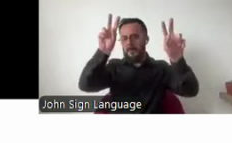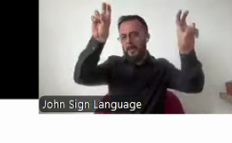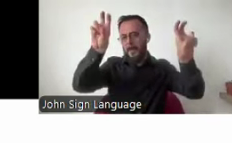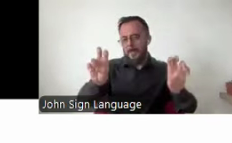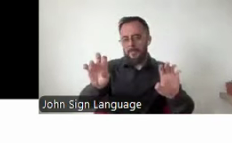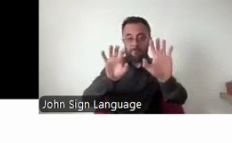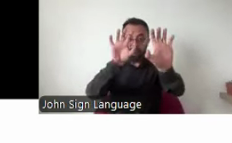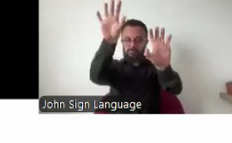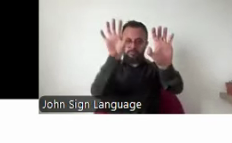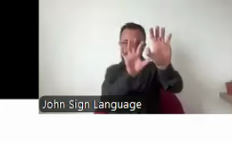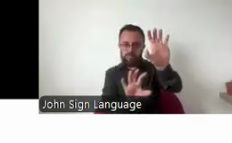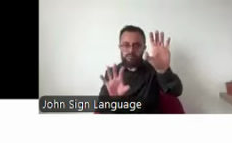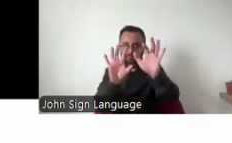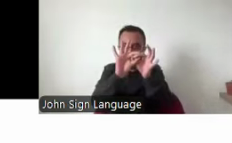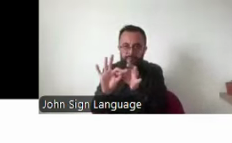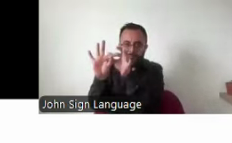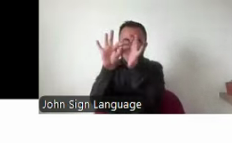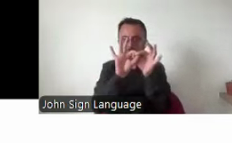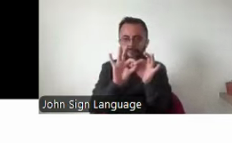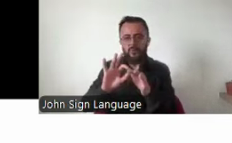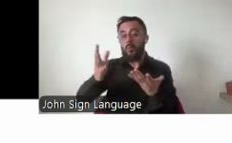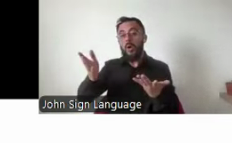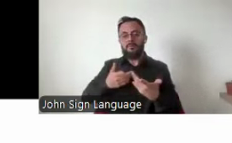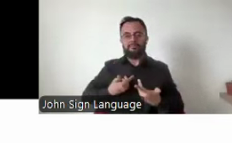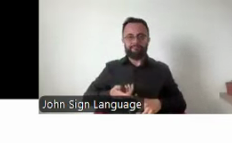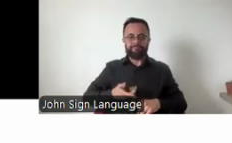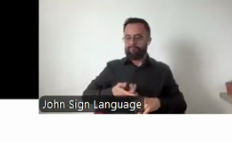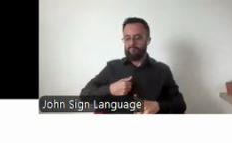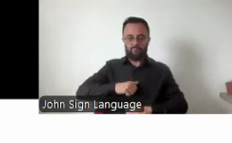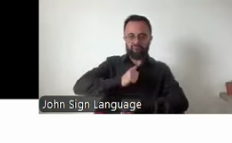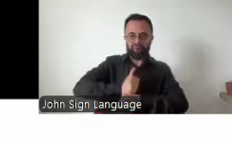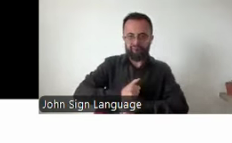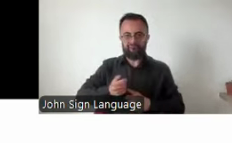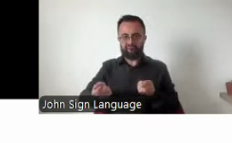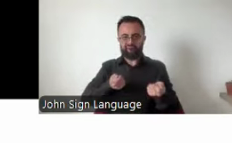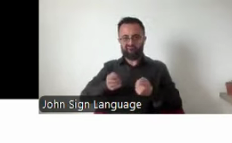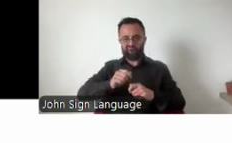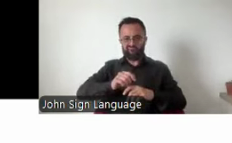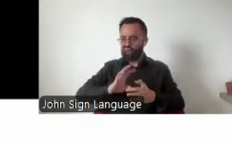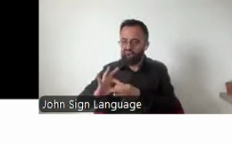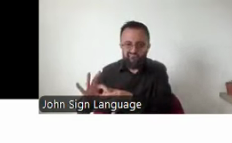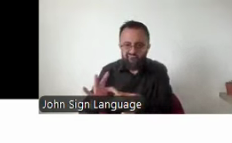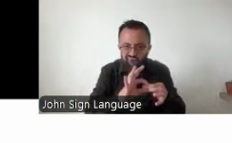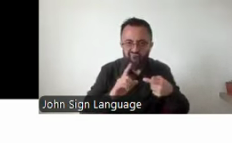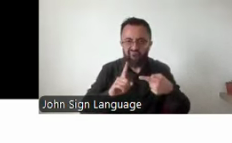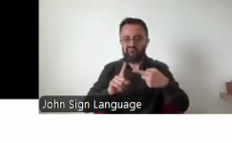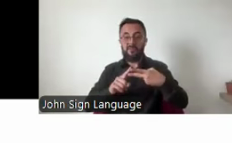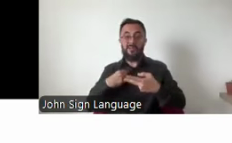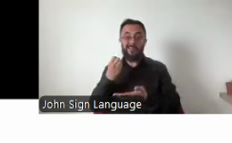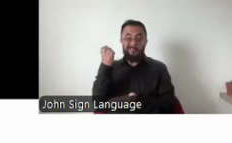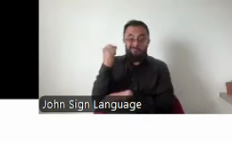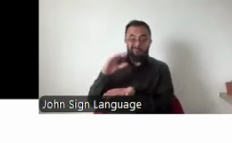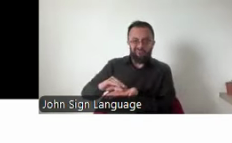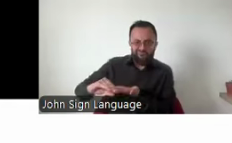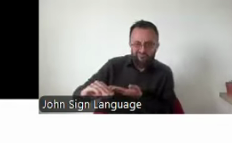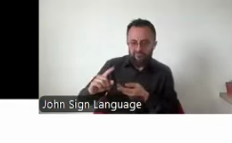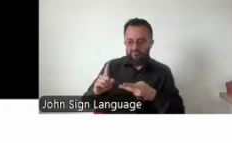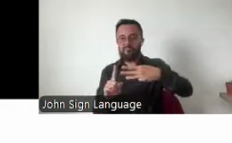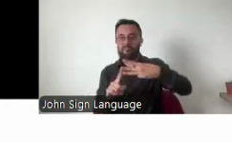different models of care, healthcare workforce, or the physical infrastructures. All of